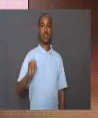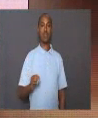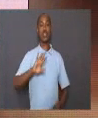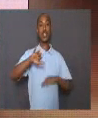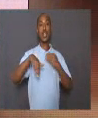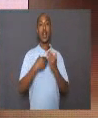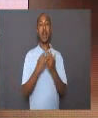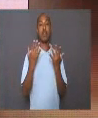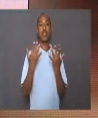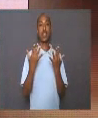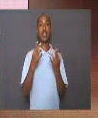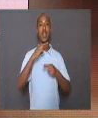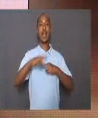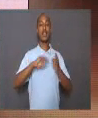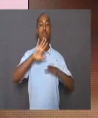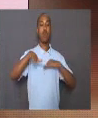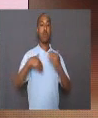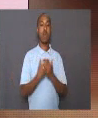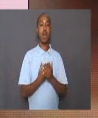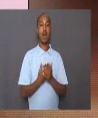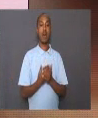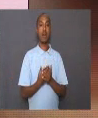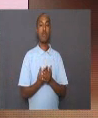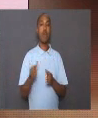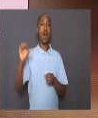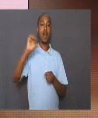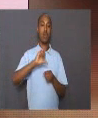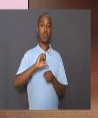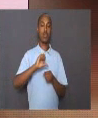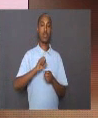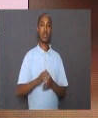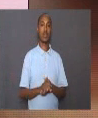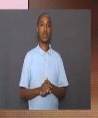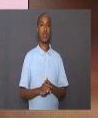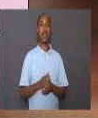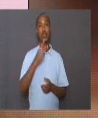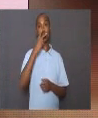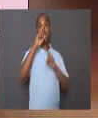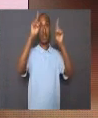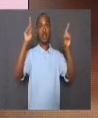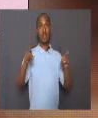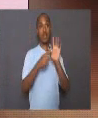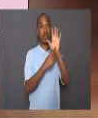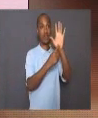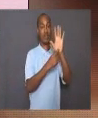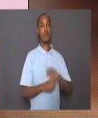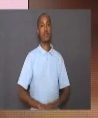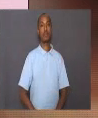oxidation reaction formula for alcohols appears as you see it here.